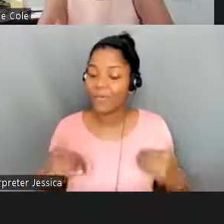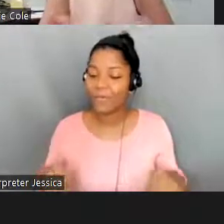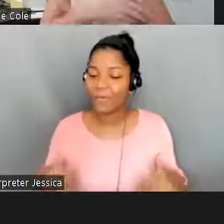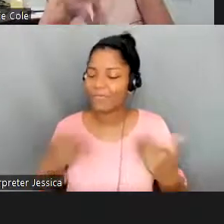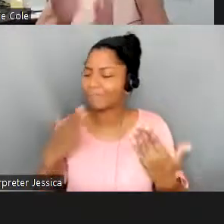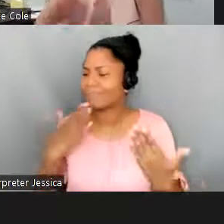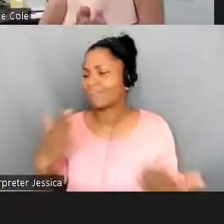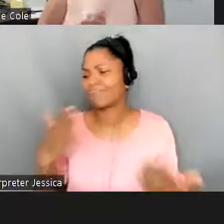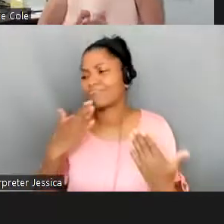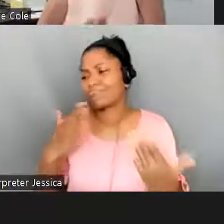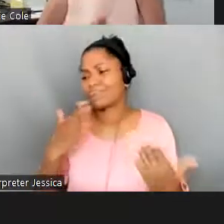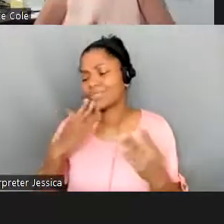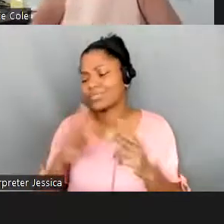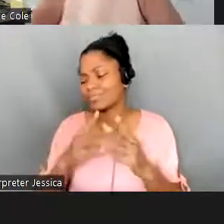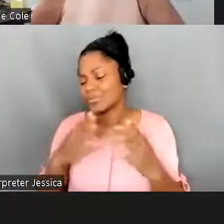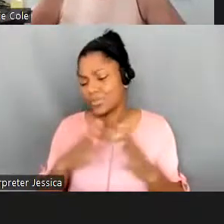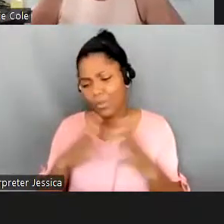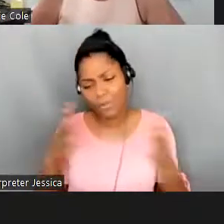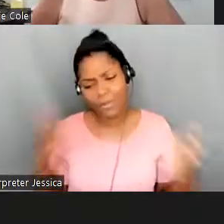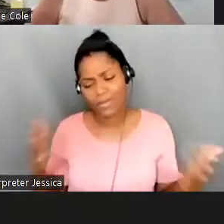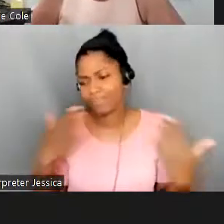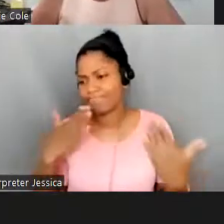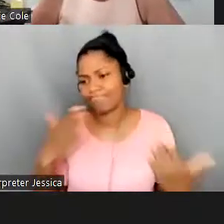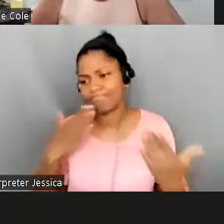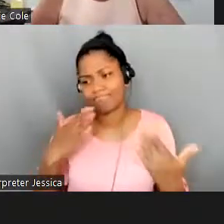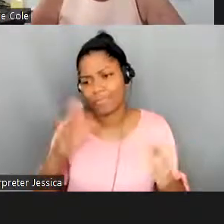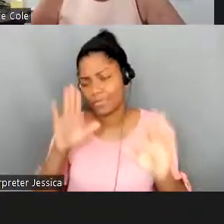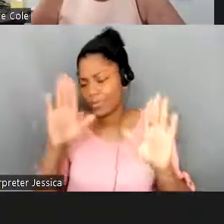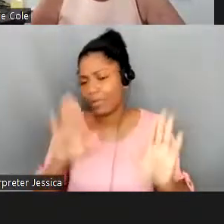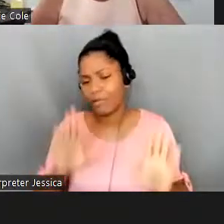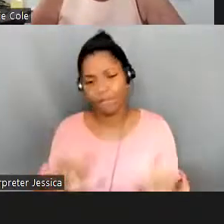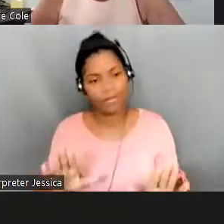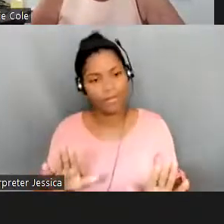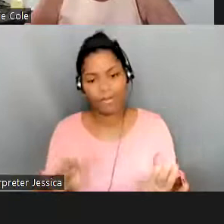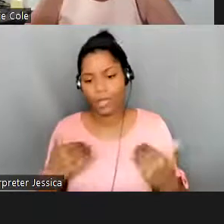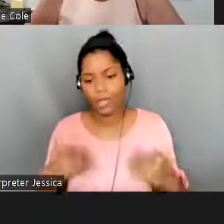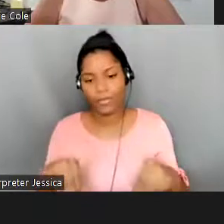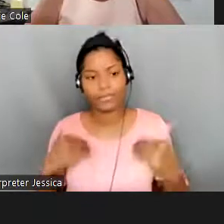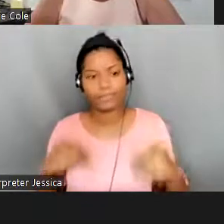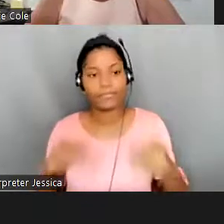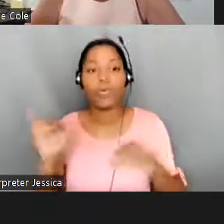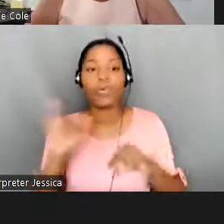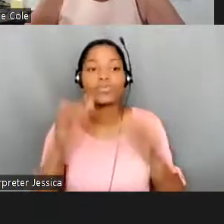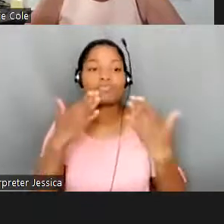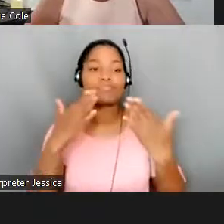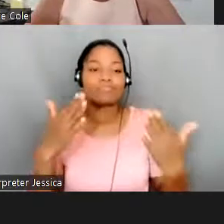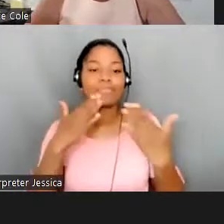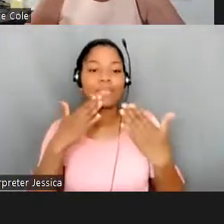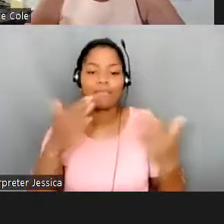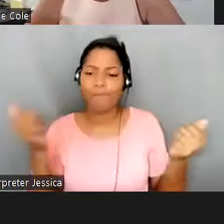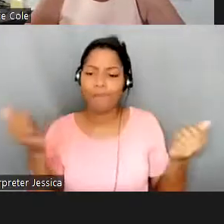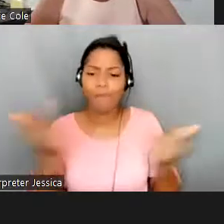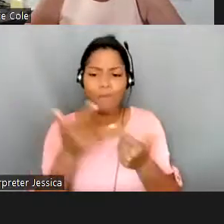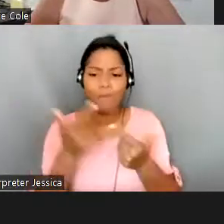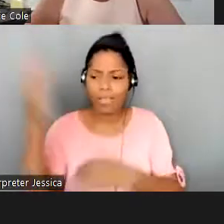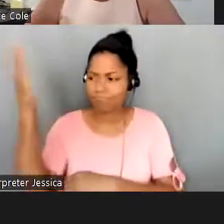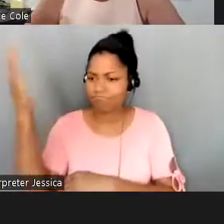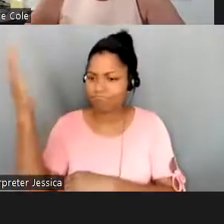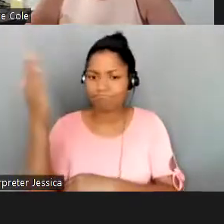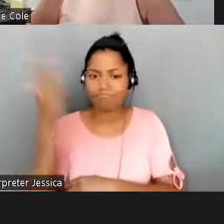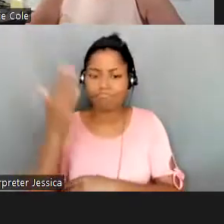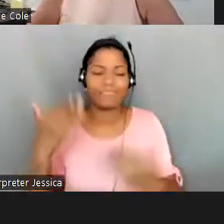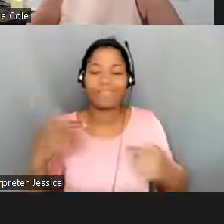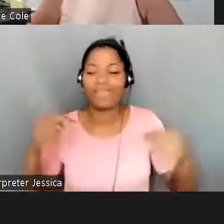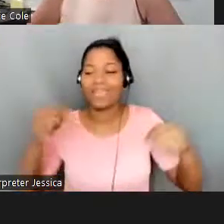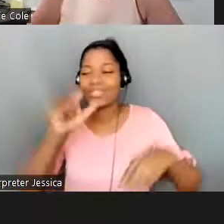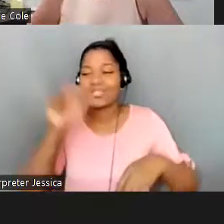Thank you very much. Thank you. Thank you, Lika. That's wonderful. And thanks to all the panelists. One of the things I hate about these